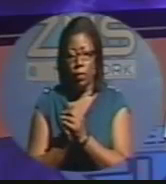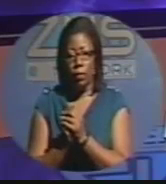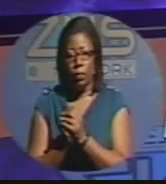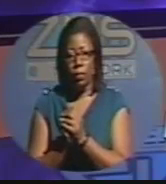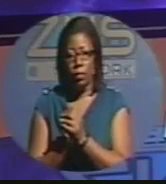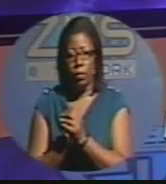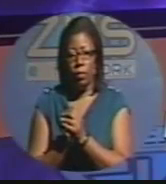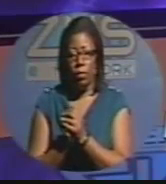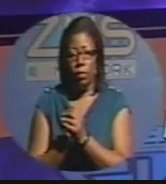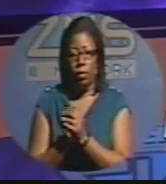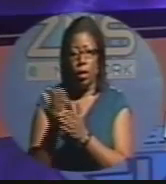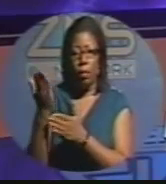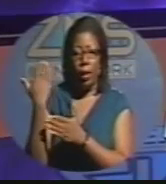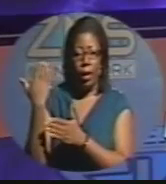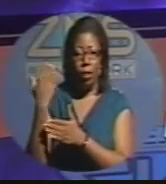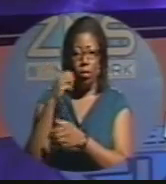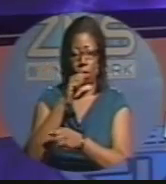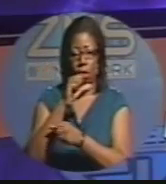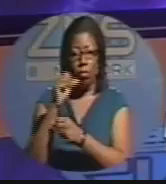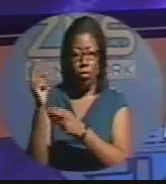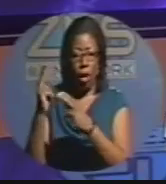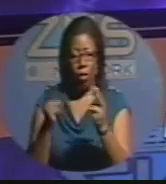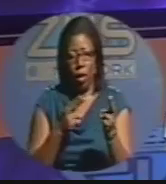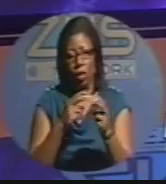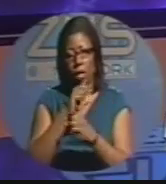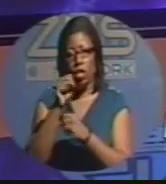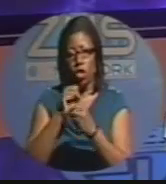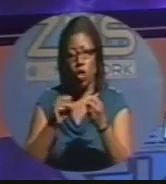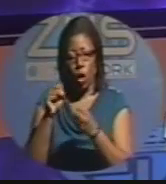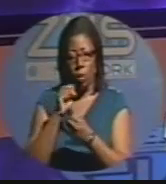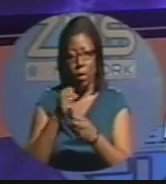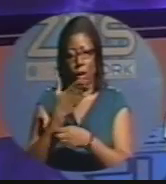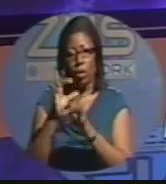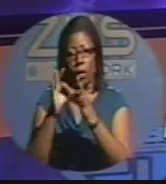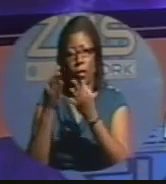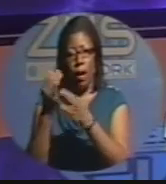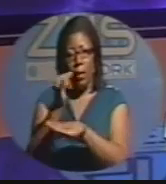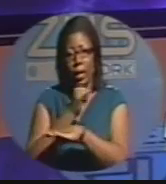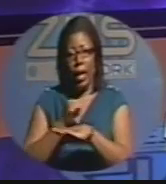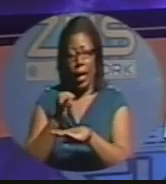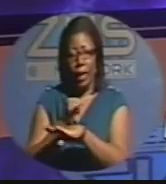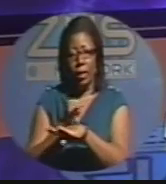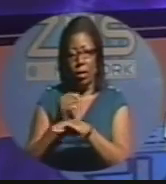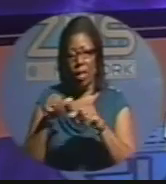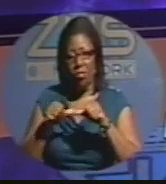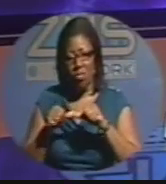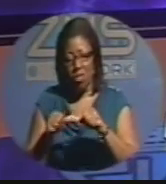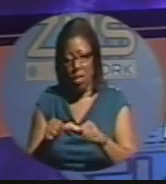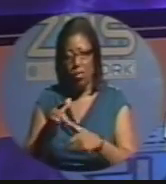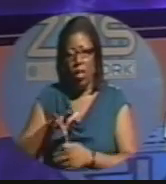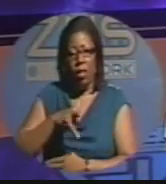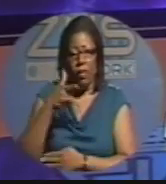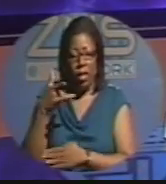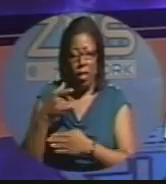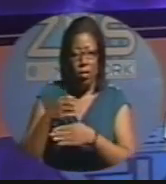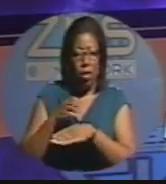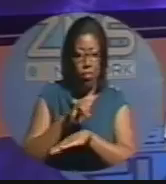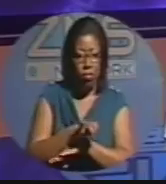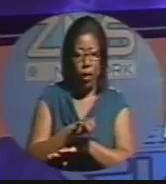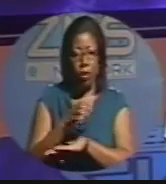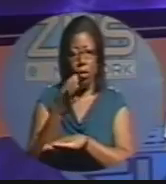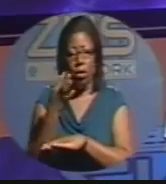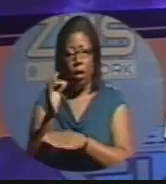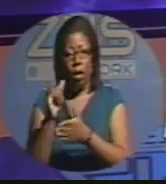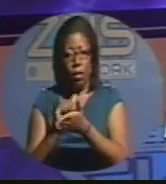the last series of hurricanes and tropical storms, there were some family islands that are still feeling effects. Is that something